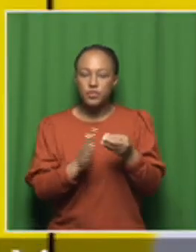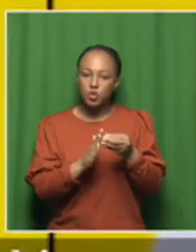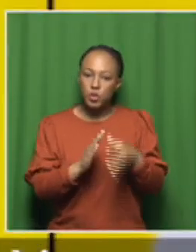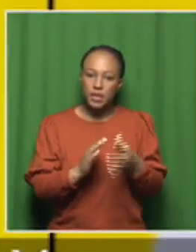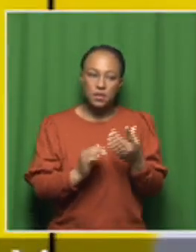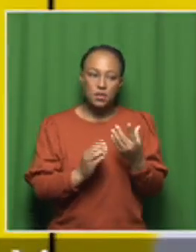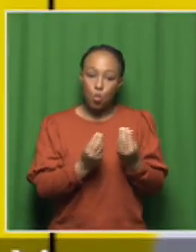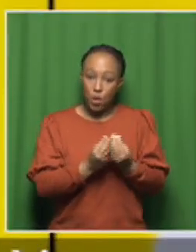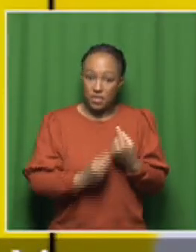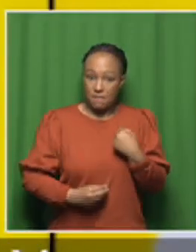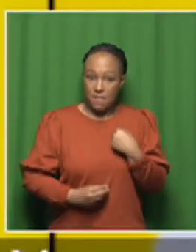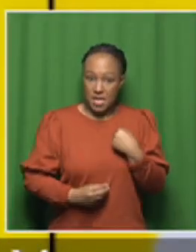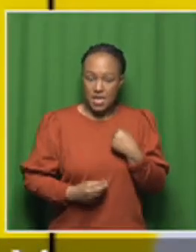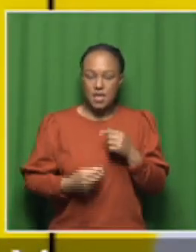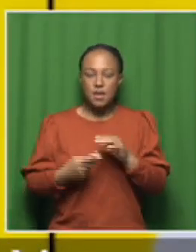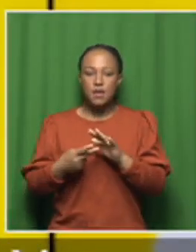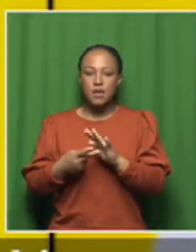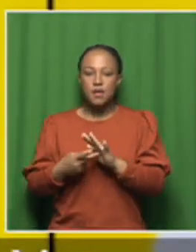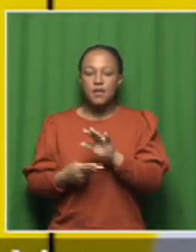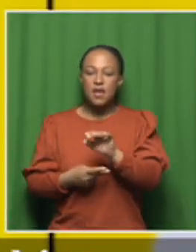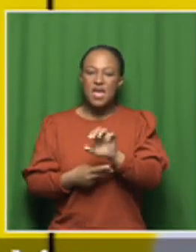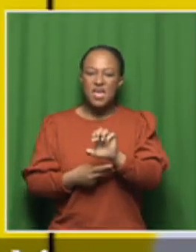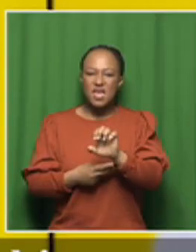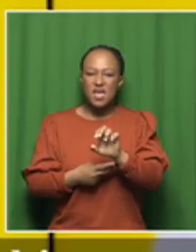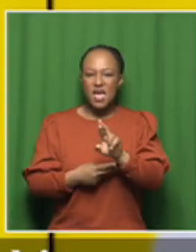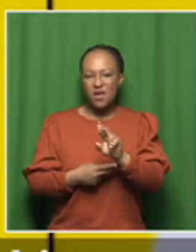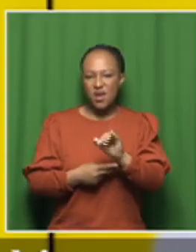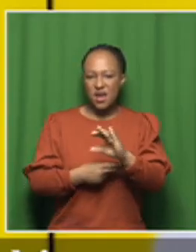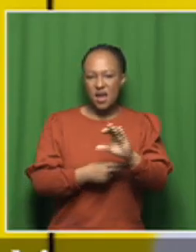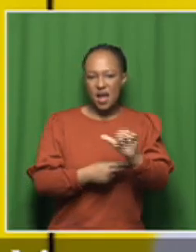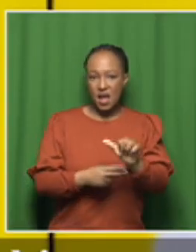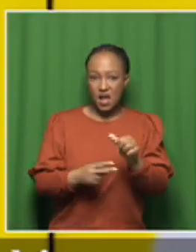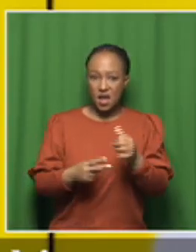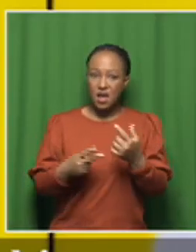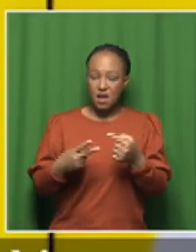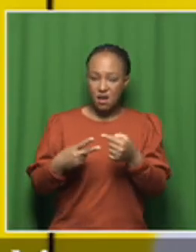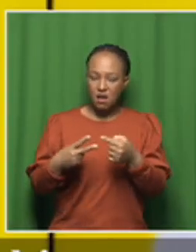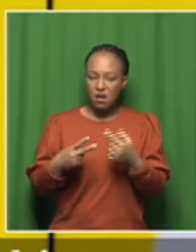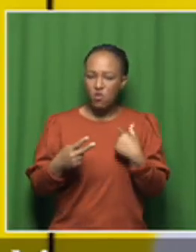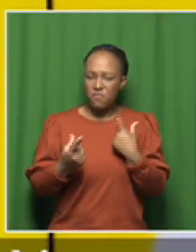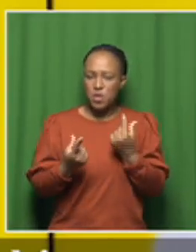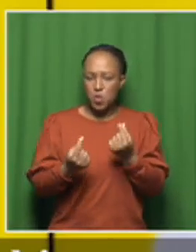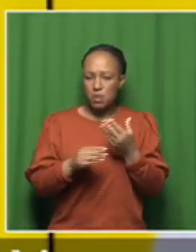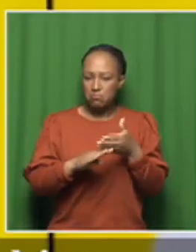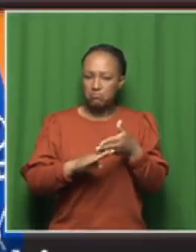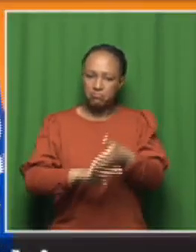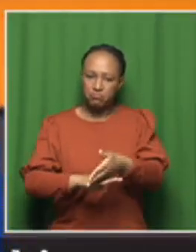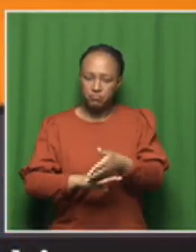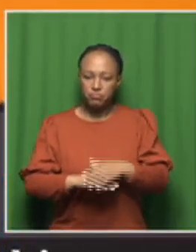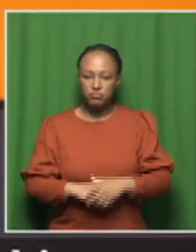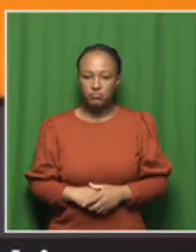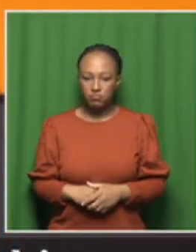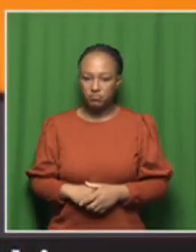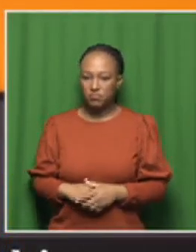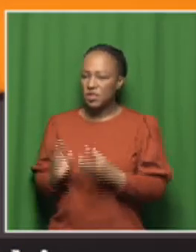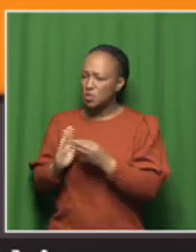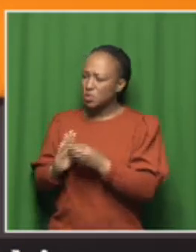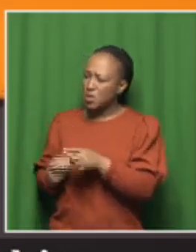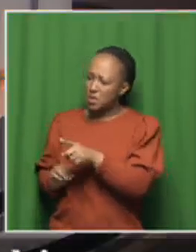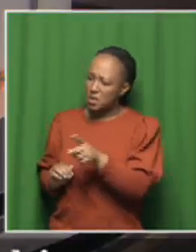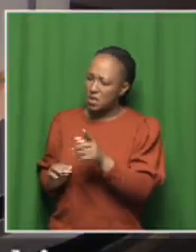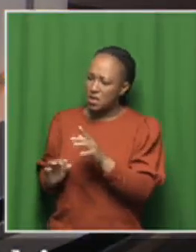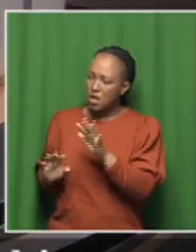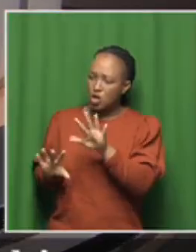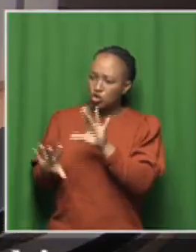me and Erica, I've been doing this, and So how were the students found, chosen as